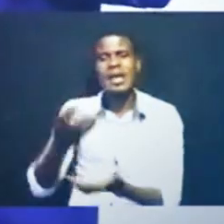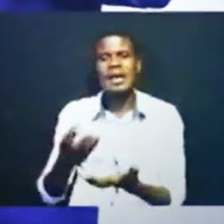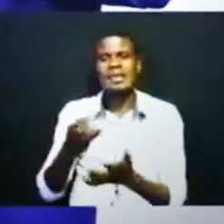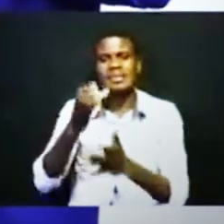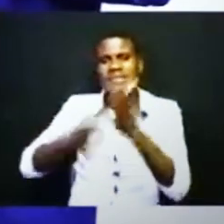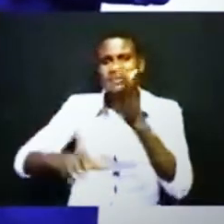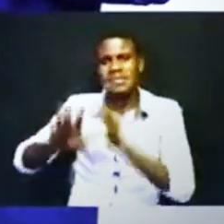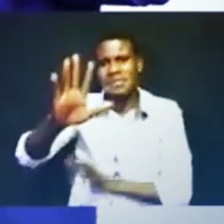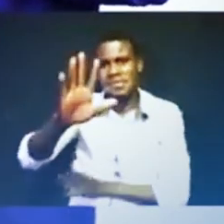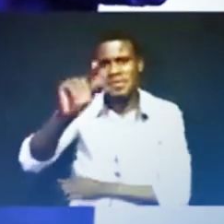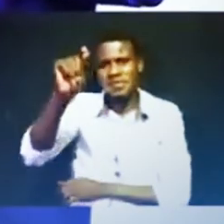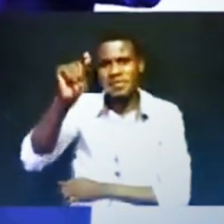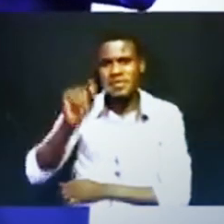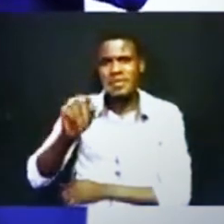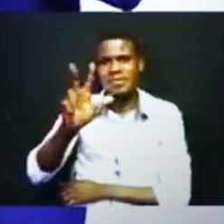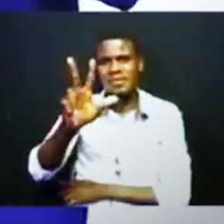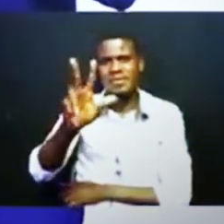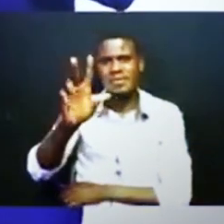verse